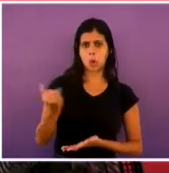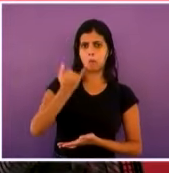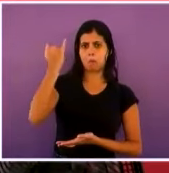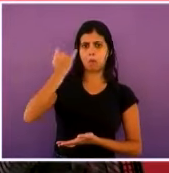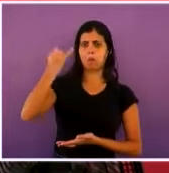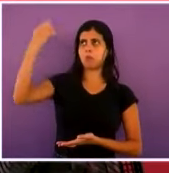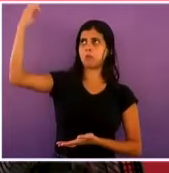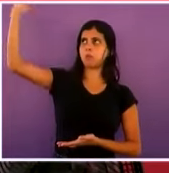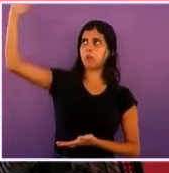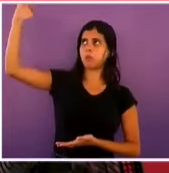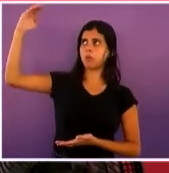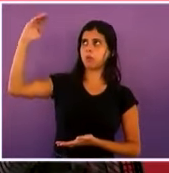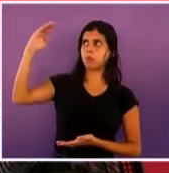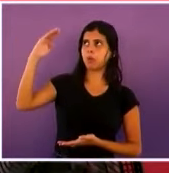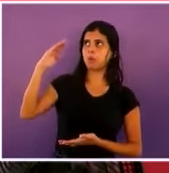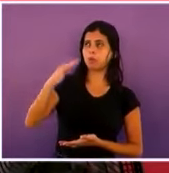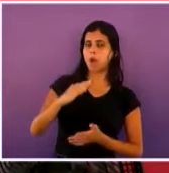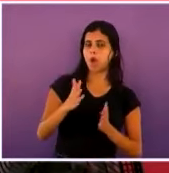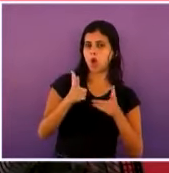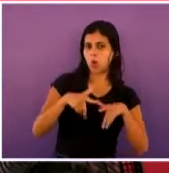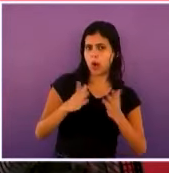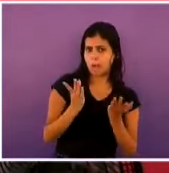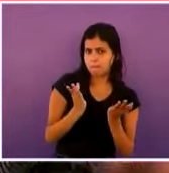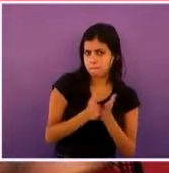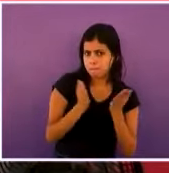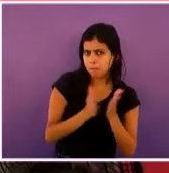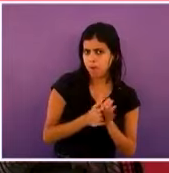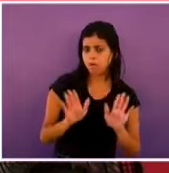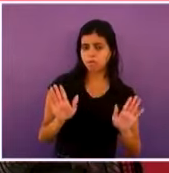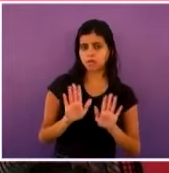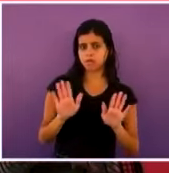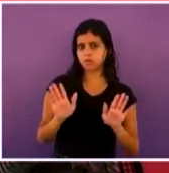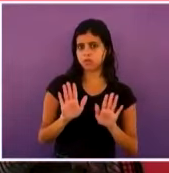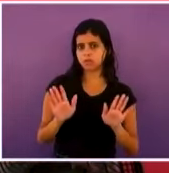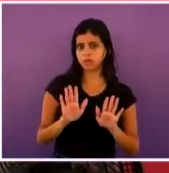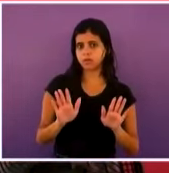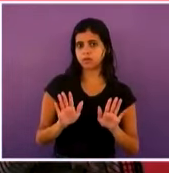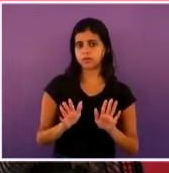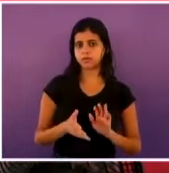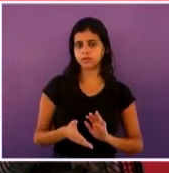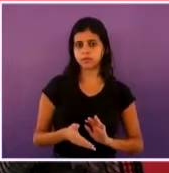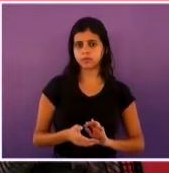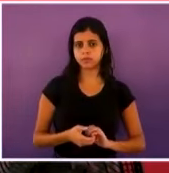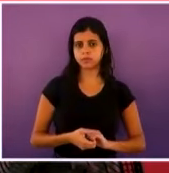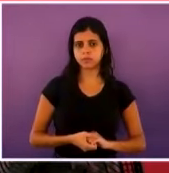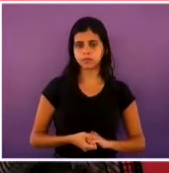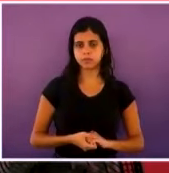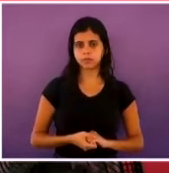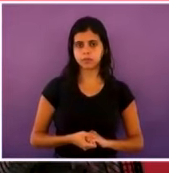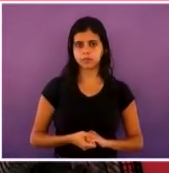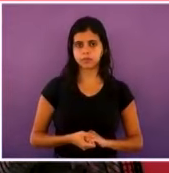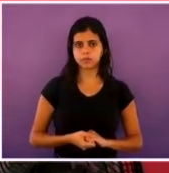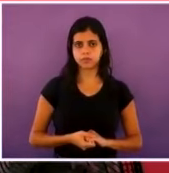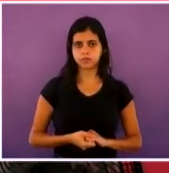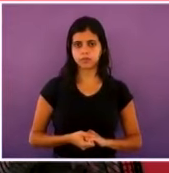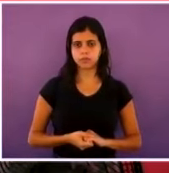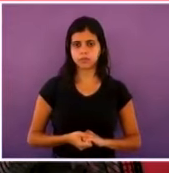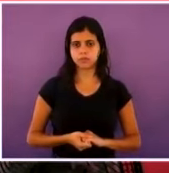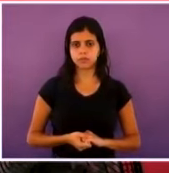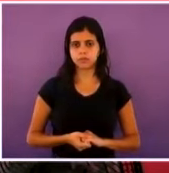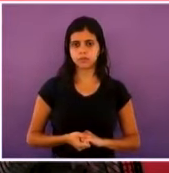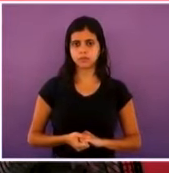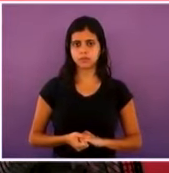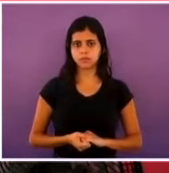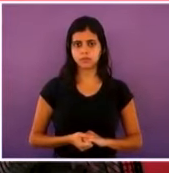descendo para as periferias. But theology is rather a collective exercise whereby the whole people